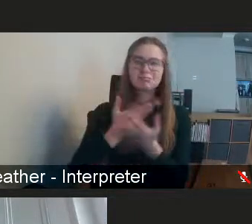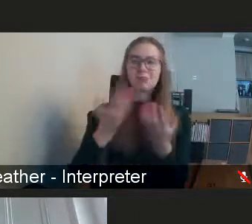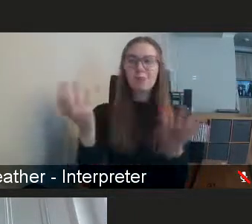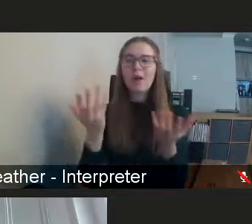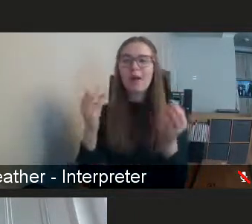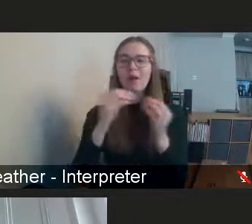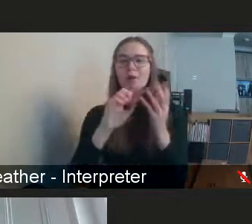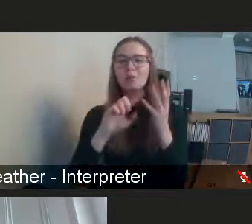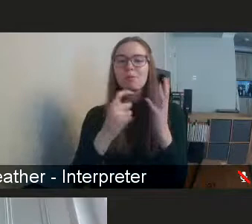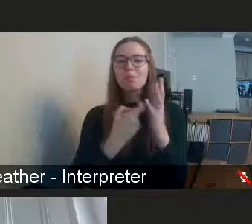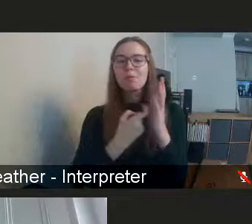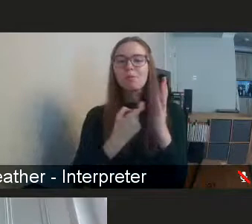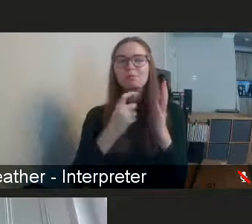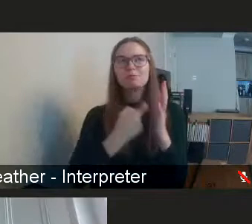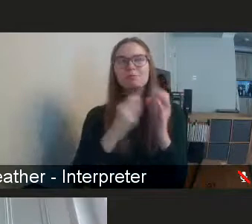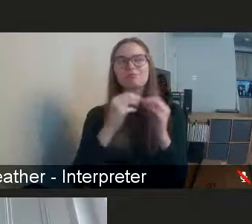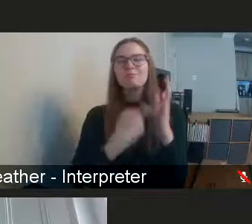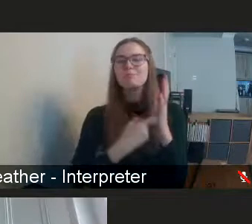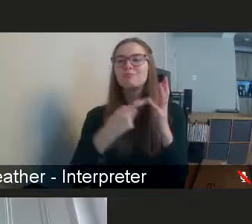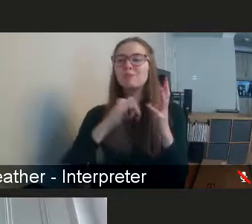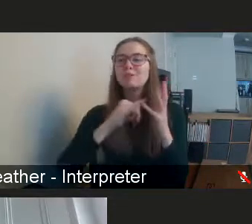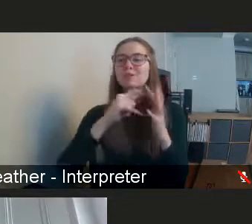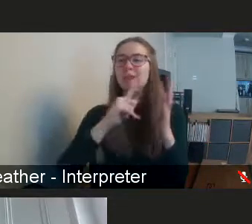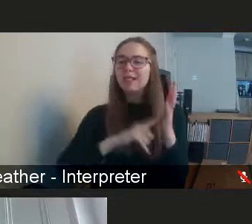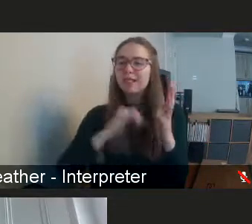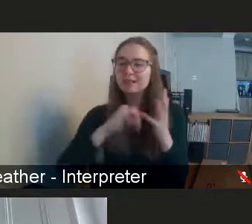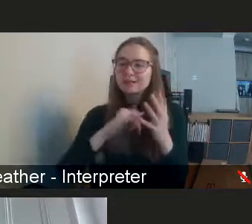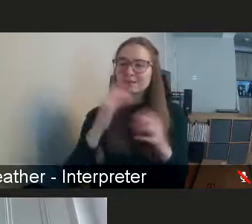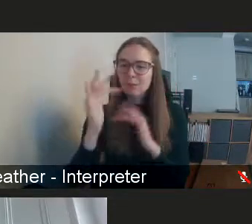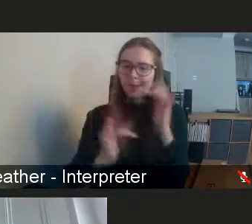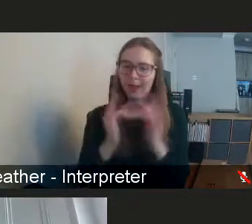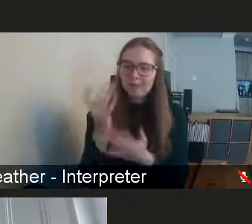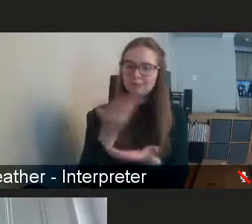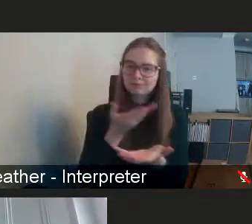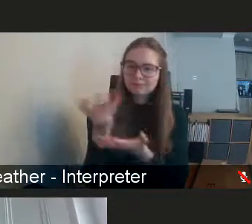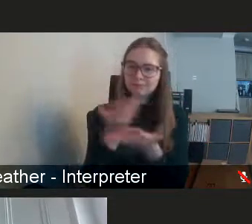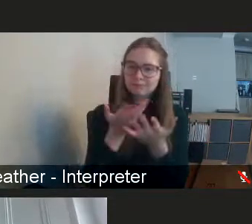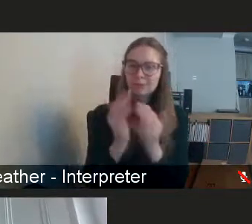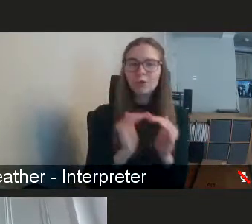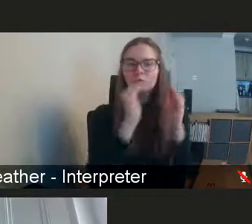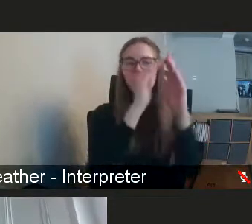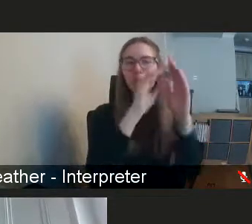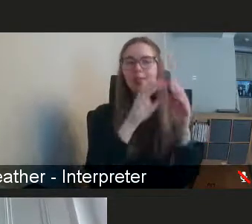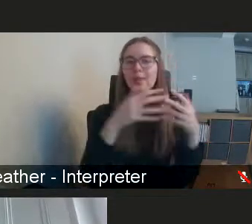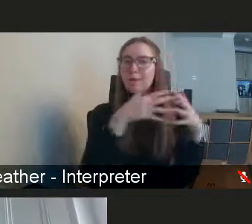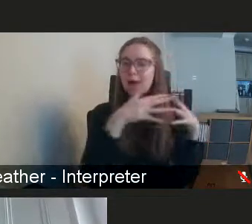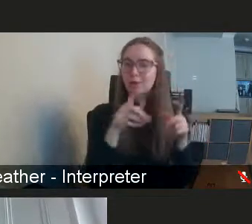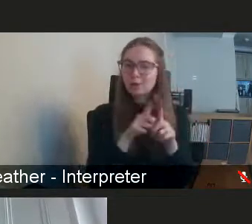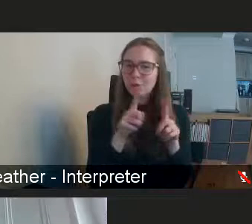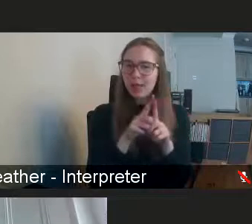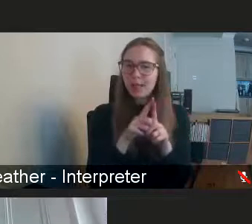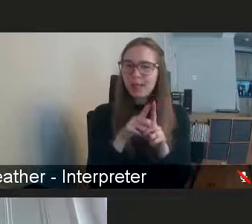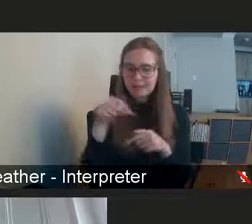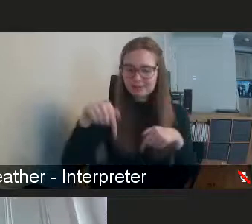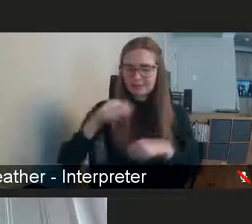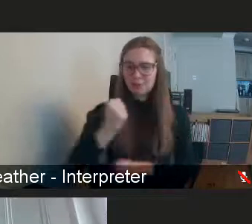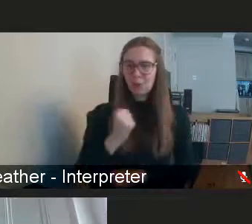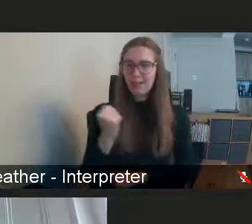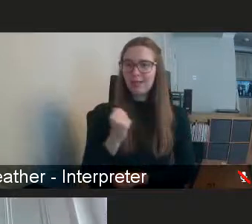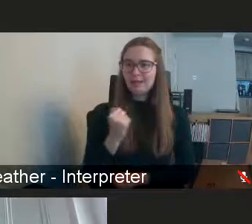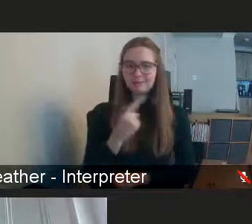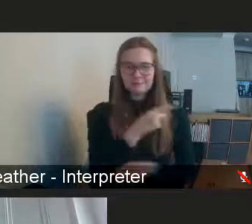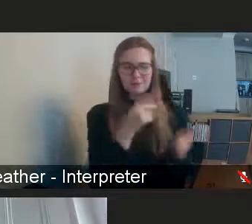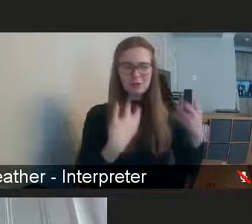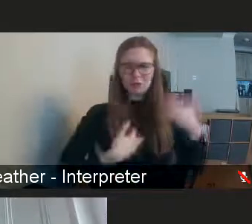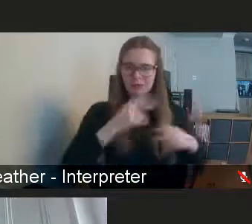virtually, other parts of Europe, North America, etc., about what's going on in Scotland. People are hugely interested. So we need to keep dug